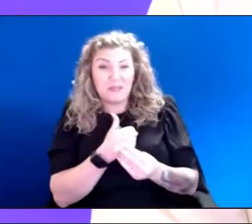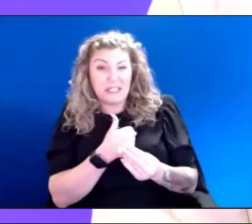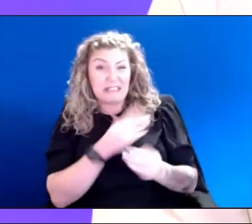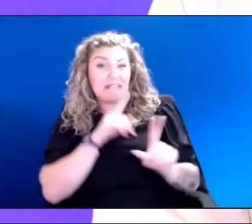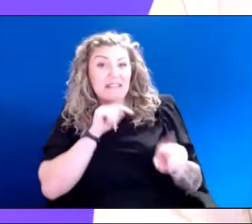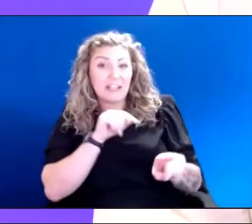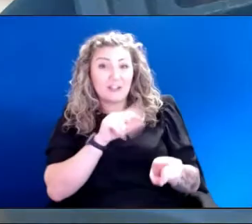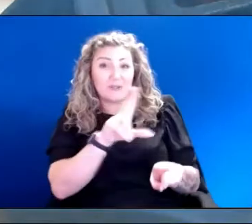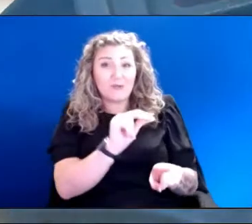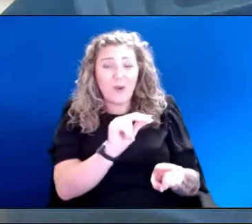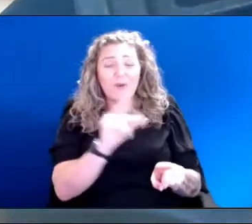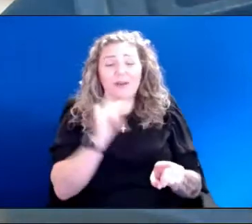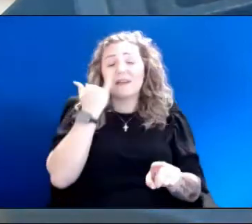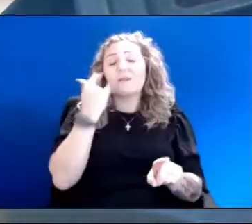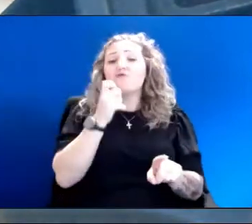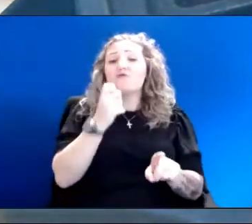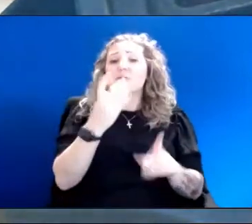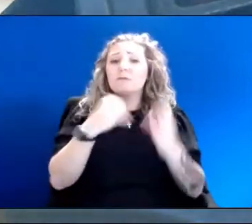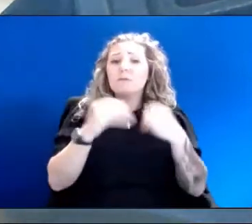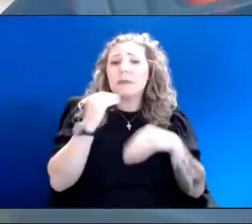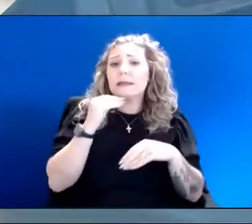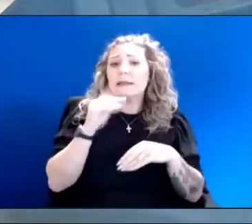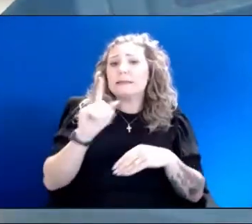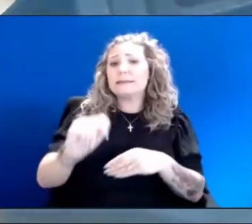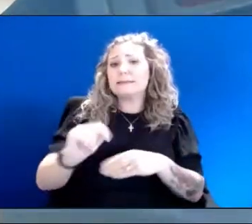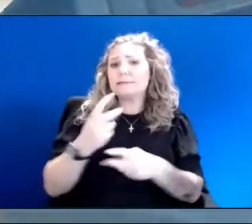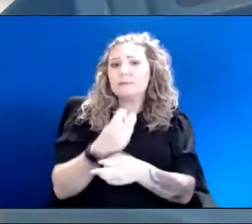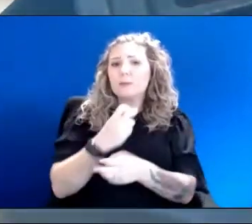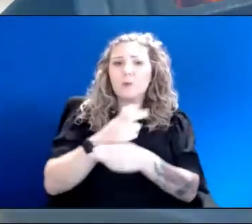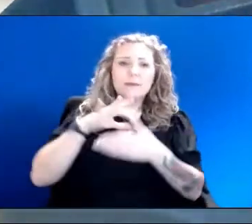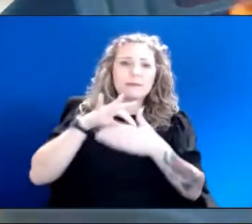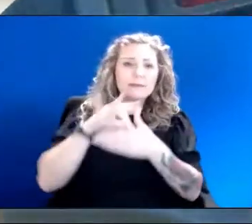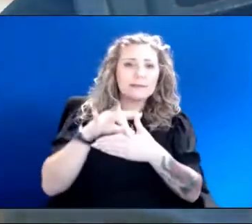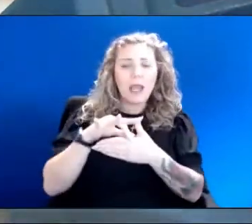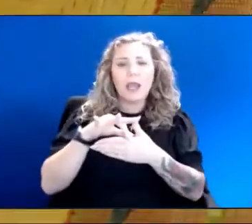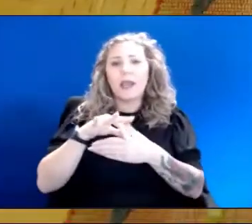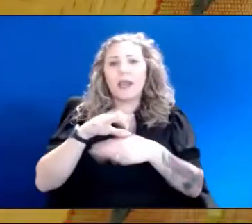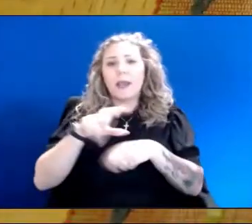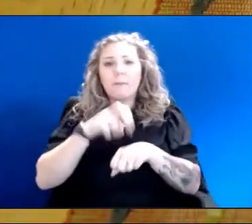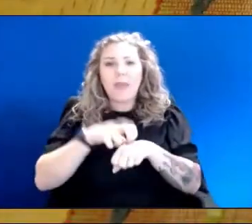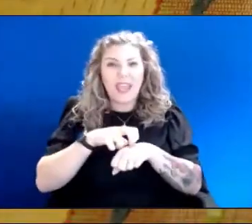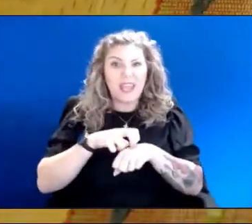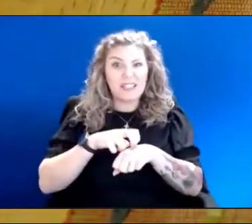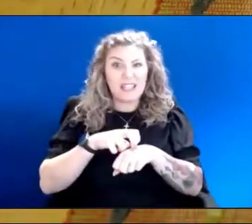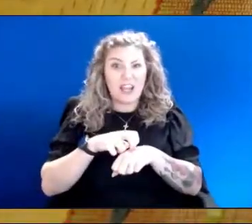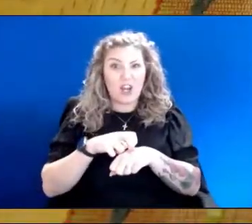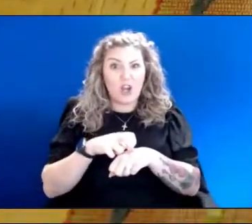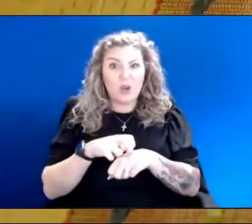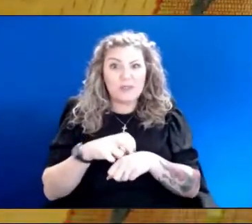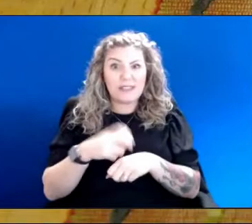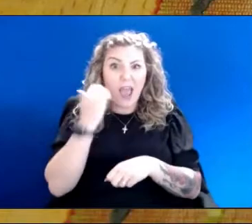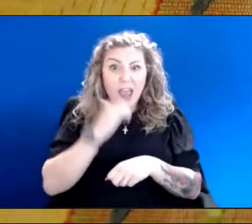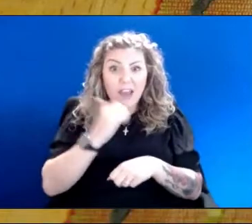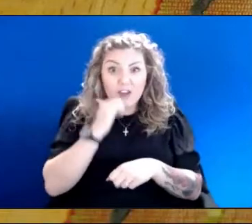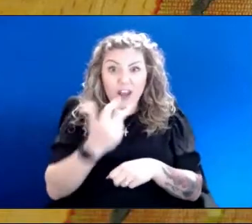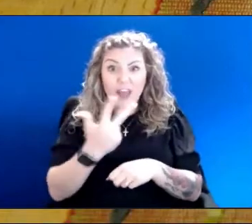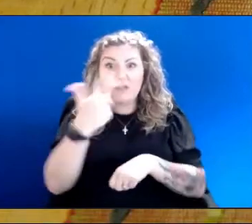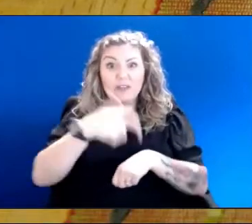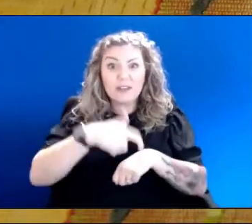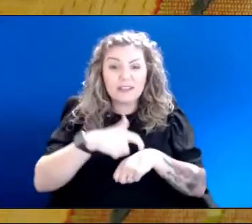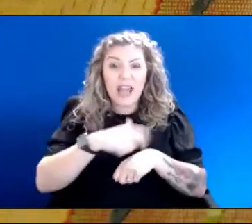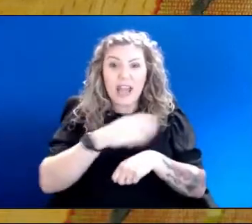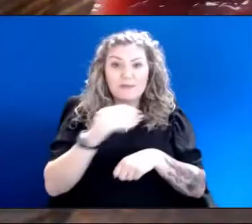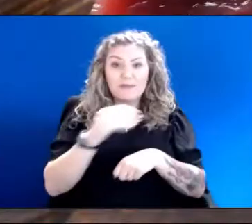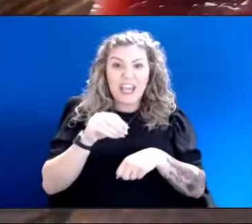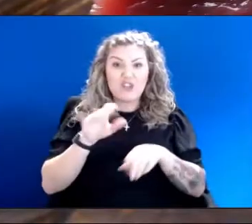you're eating, T-bone steaks and potatoes, 3 meals a day, especially if you're frying it up, it's going to lead to problems.